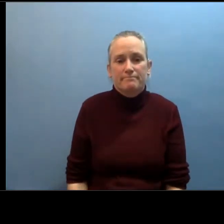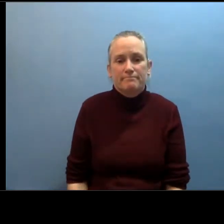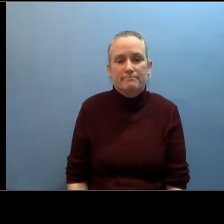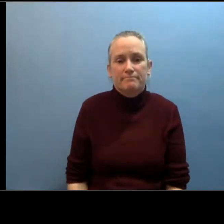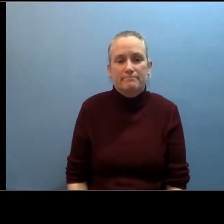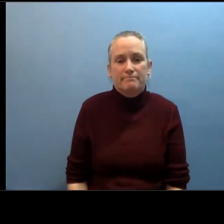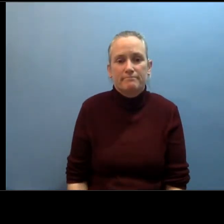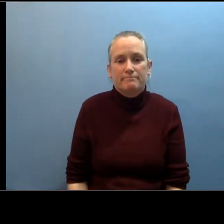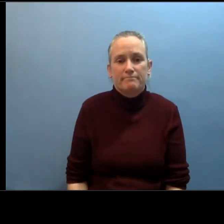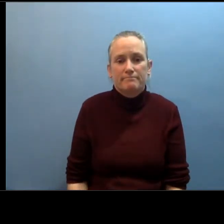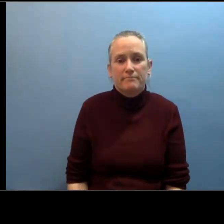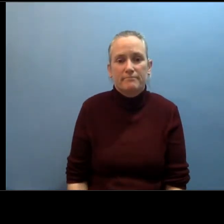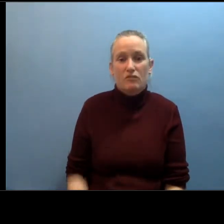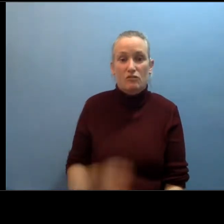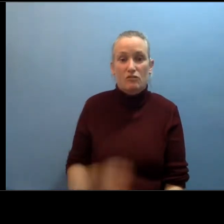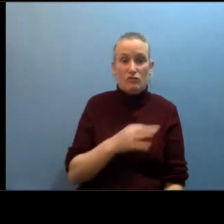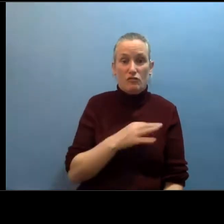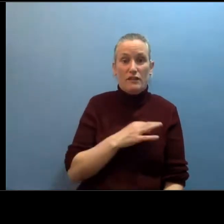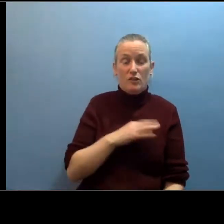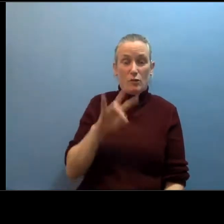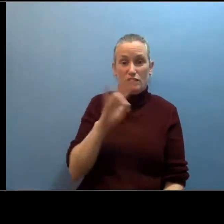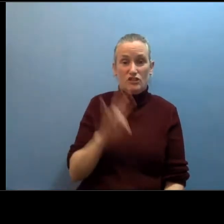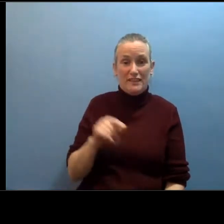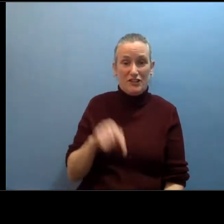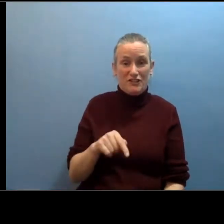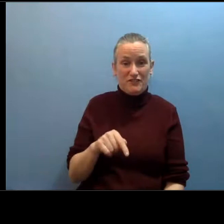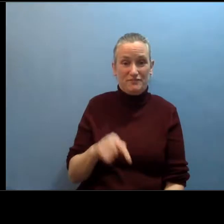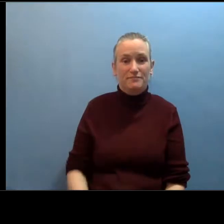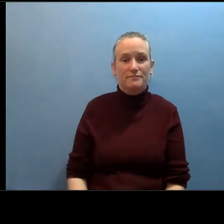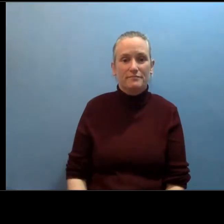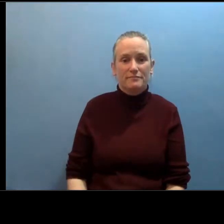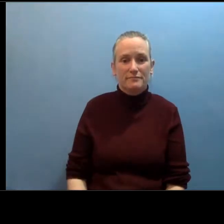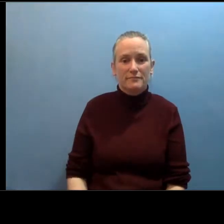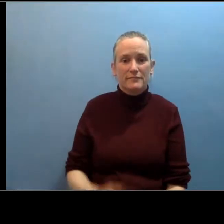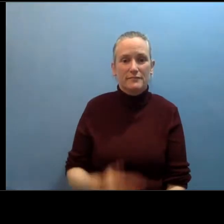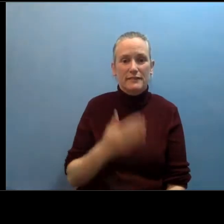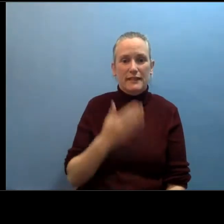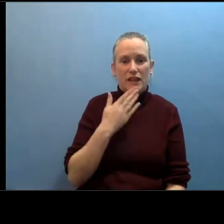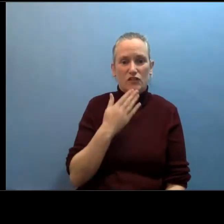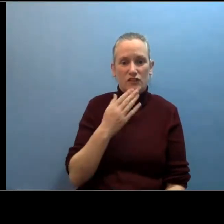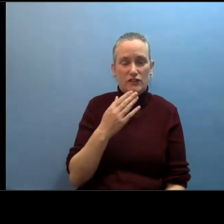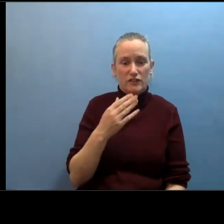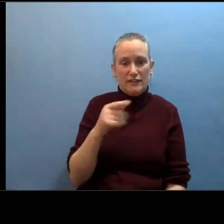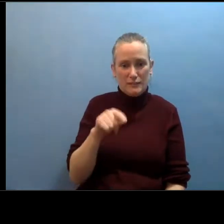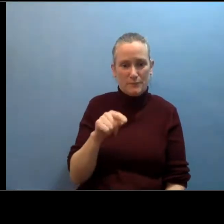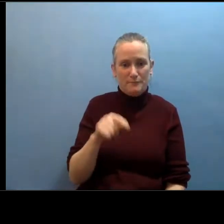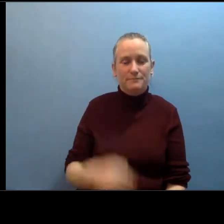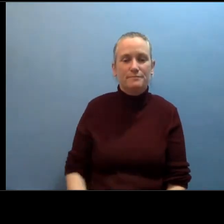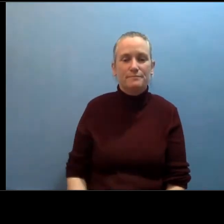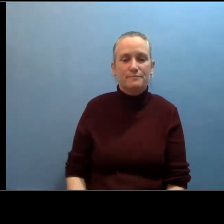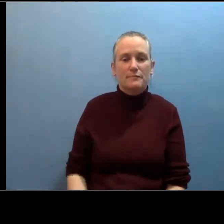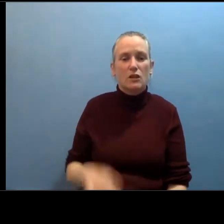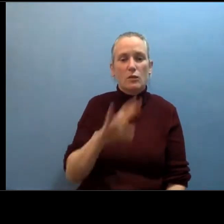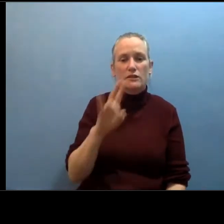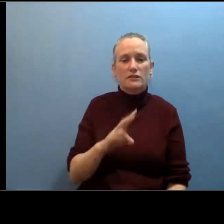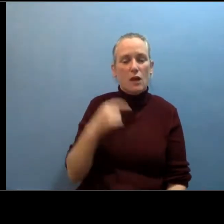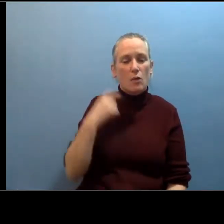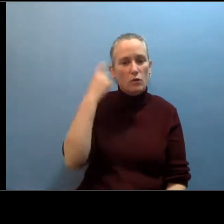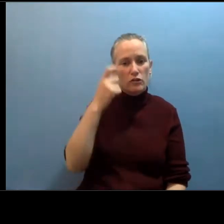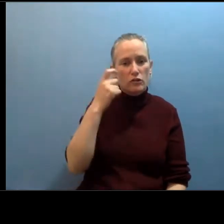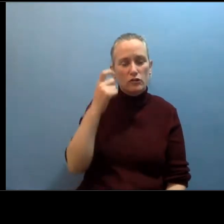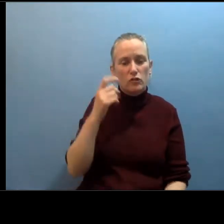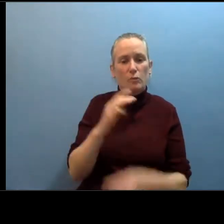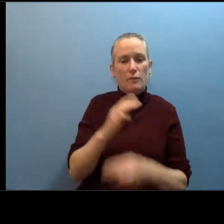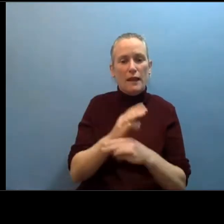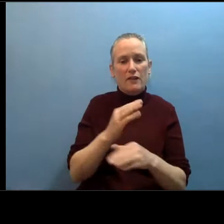I've got a really good question in here, and thank you for highlighting this. So the question is, I wonder, do the parents